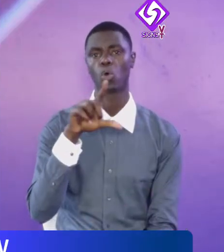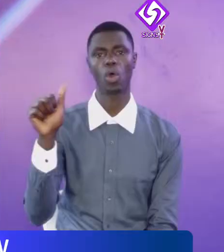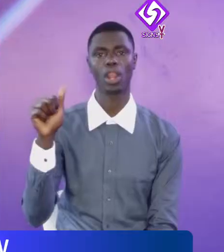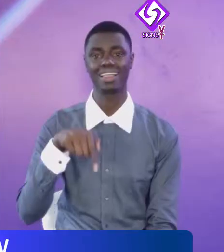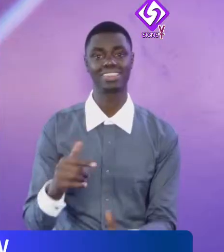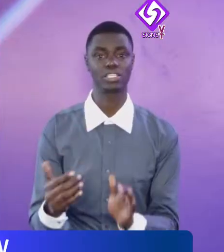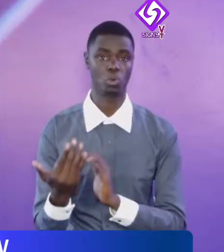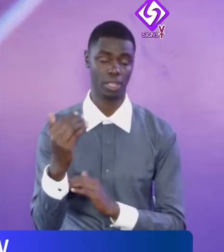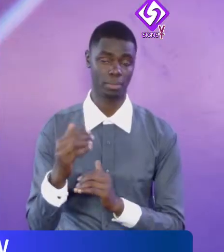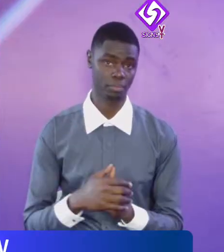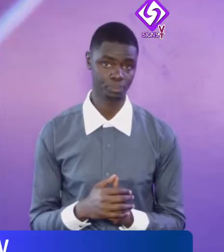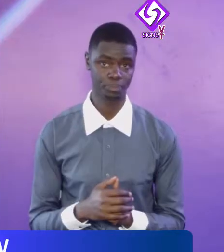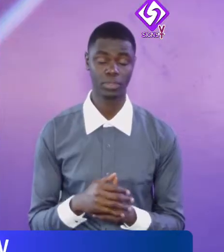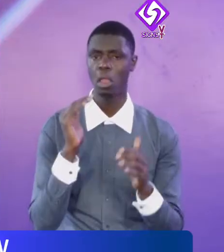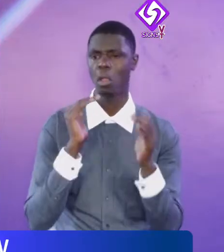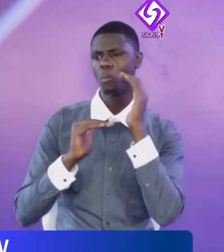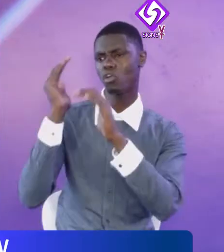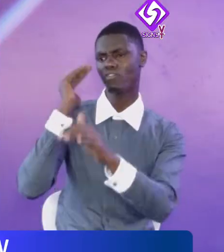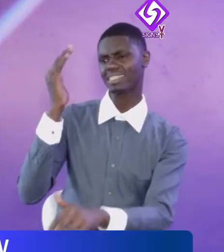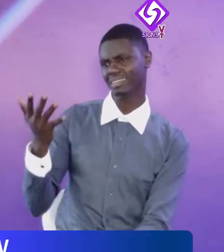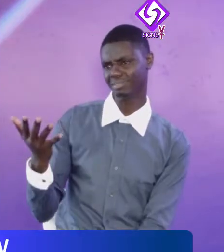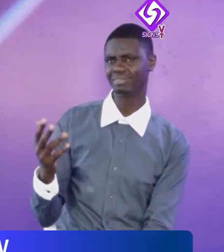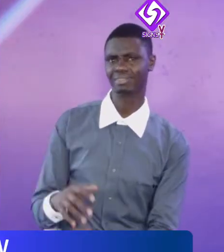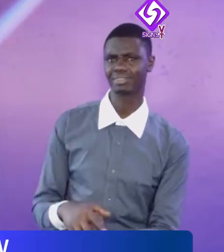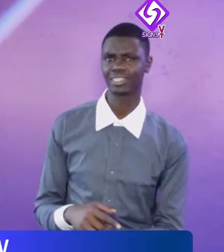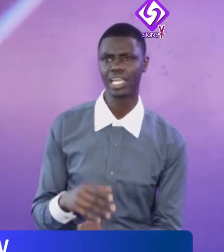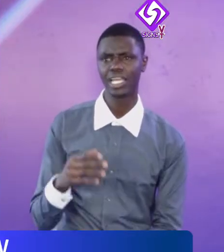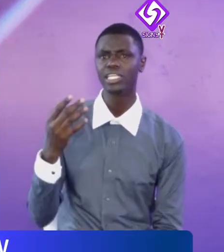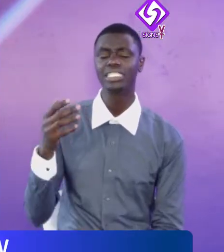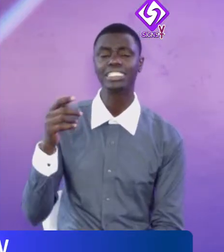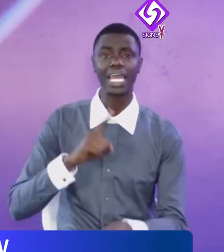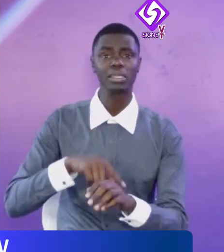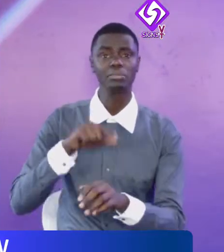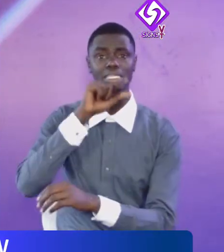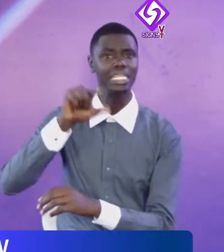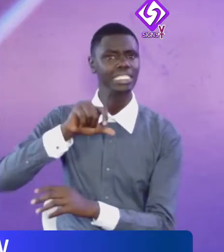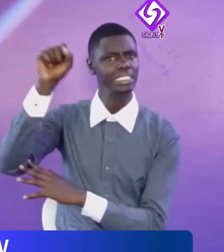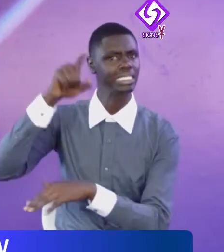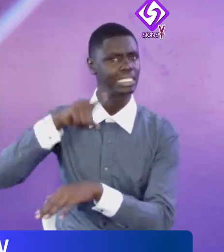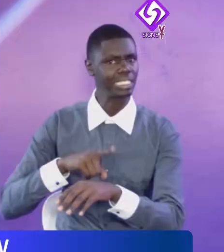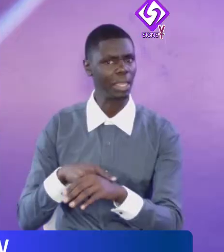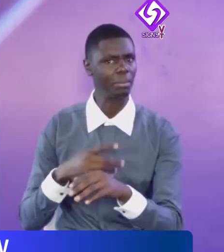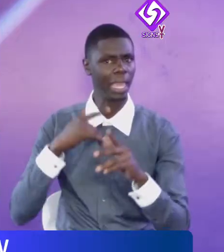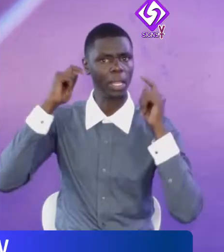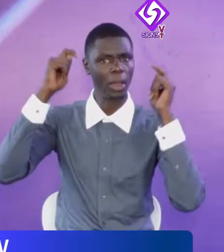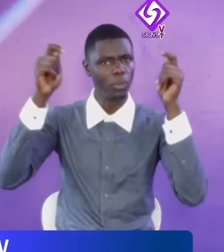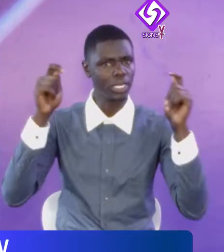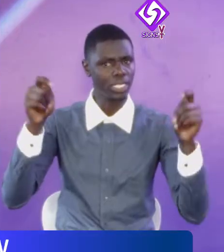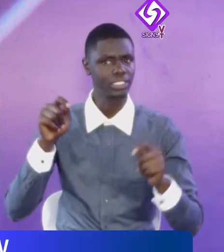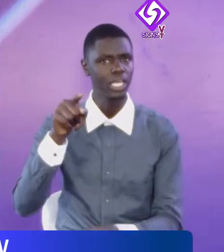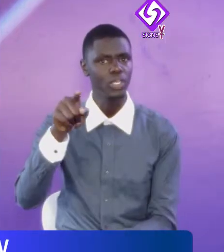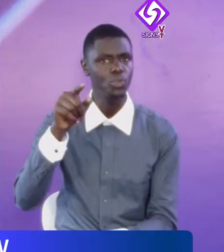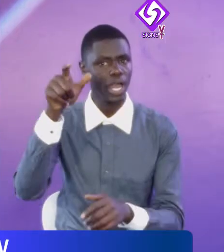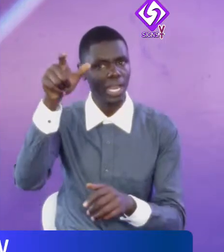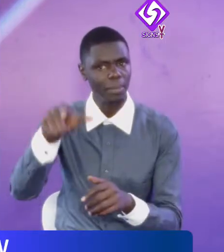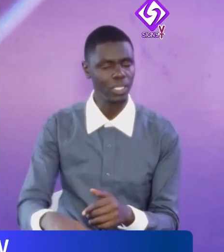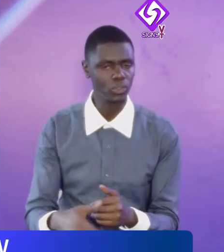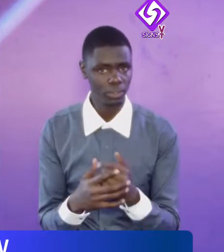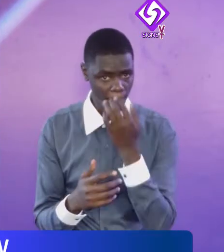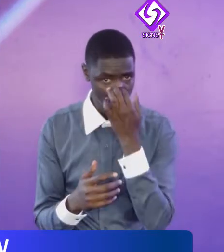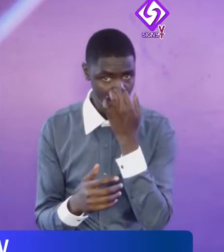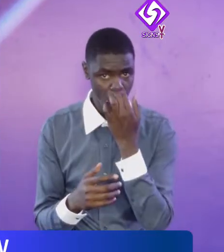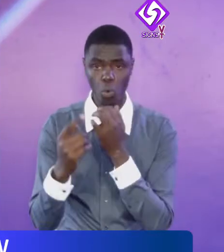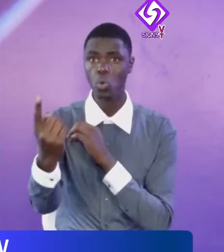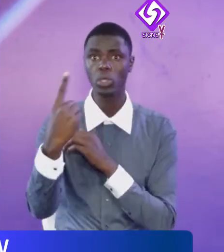morning. And Professor, yes. During the Gen Z wave and protests, you are a person who came